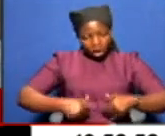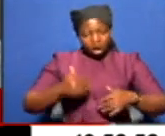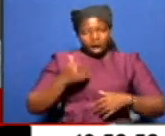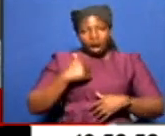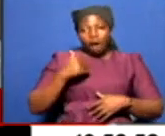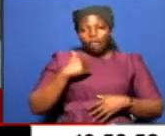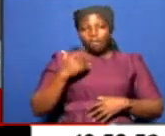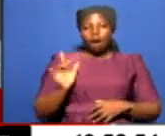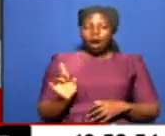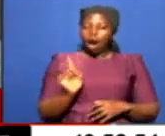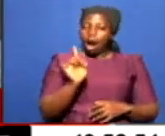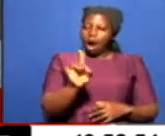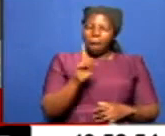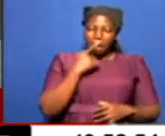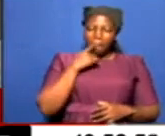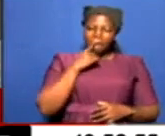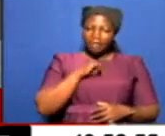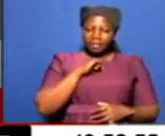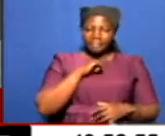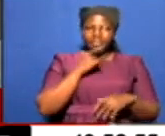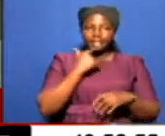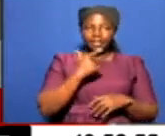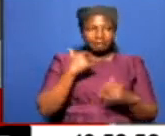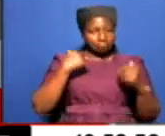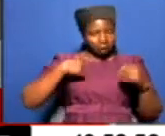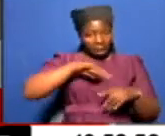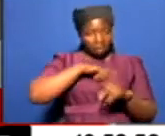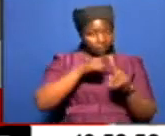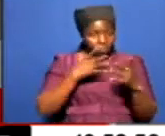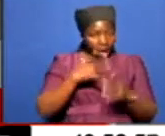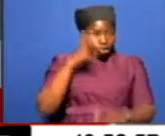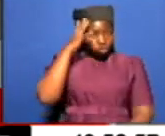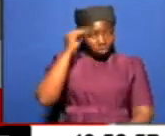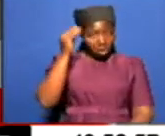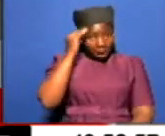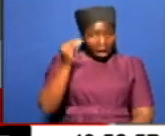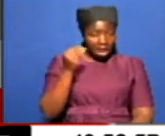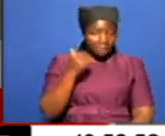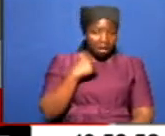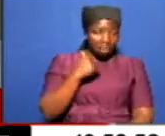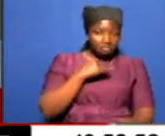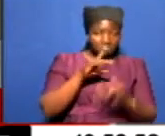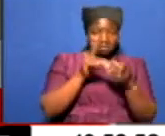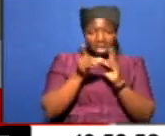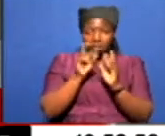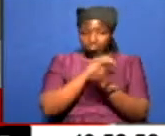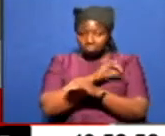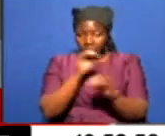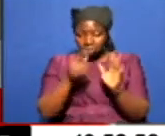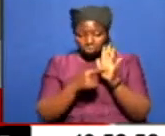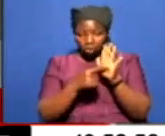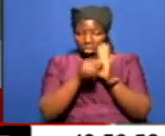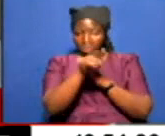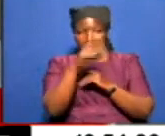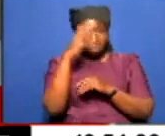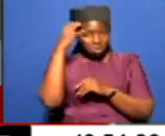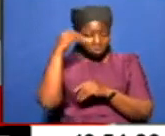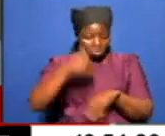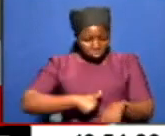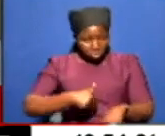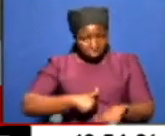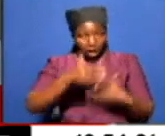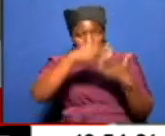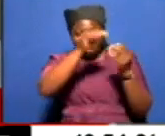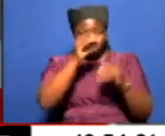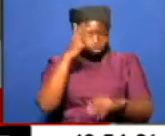They say they were in Somalia. We don't have the empirical data that these youth were in Somalia. A